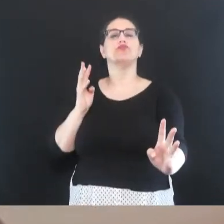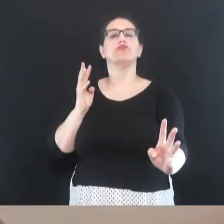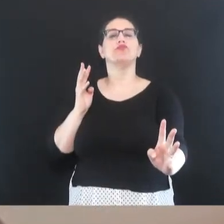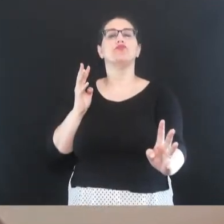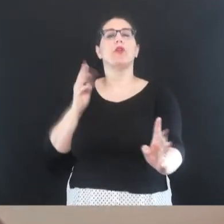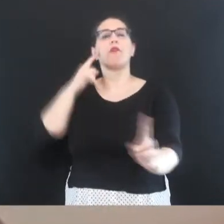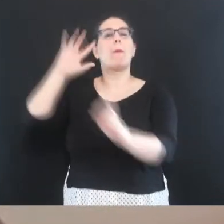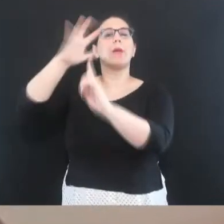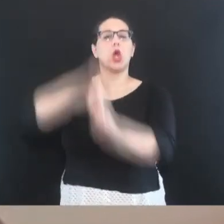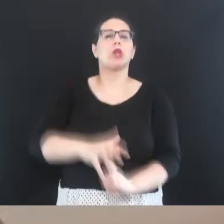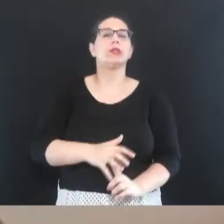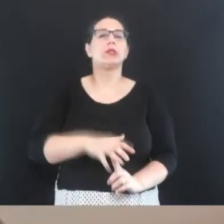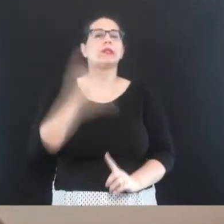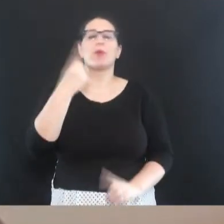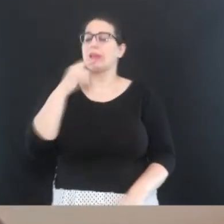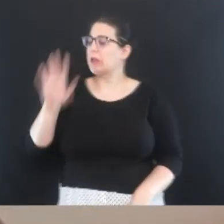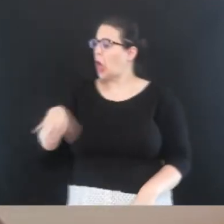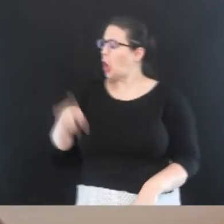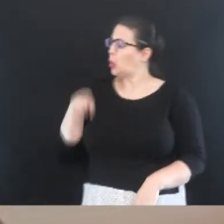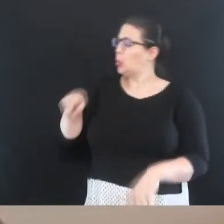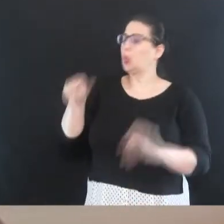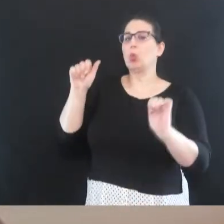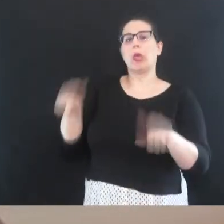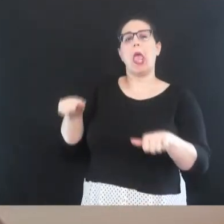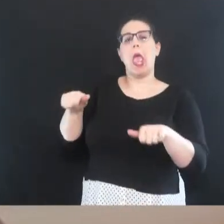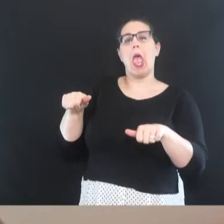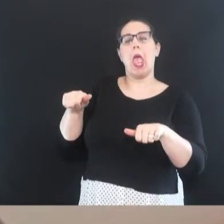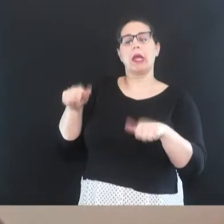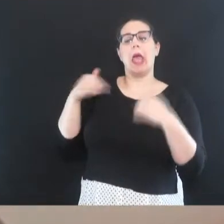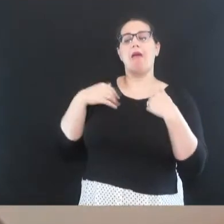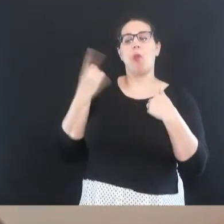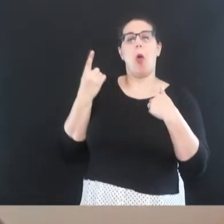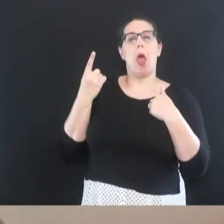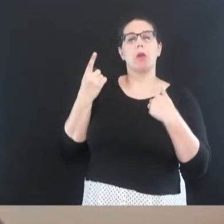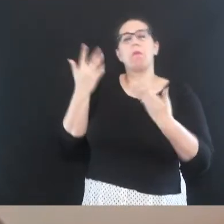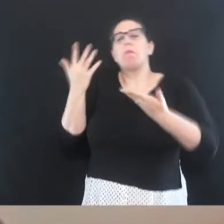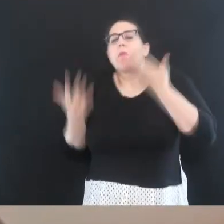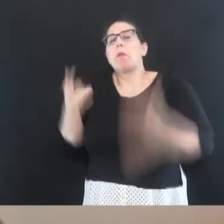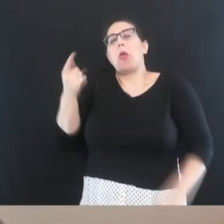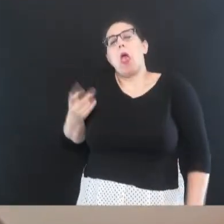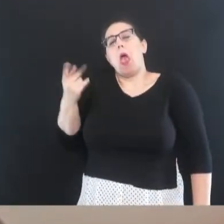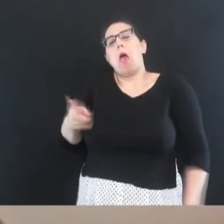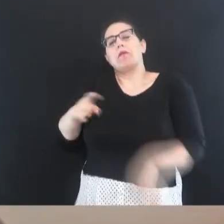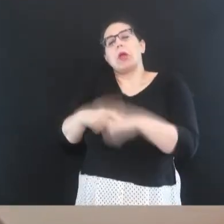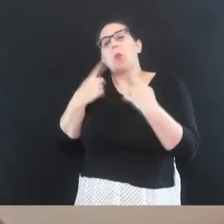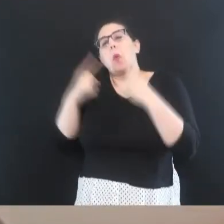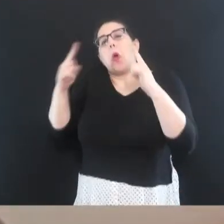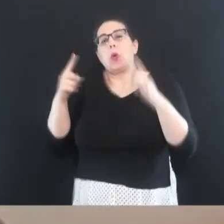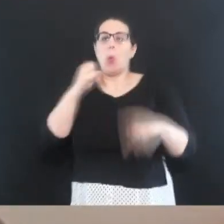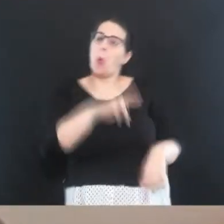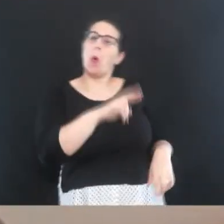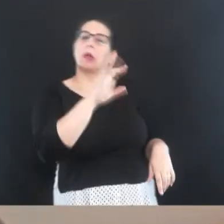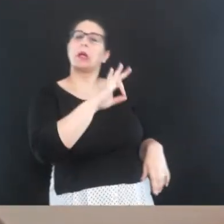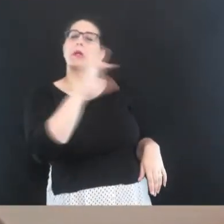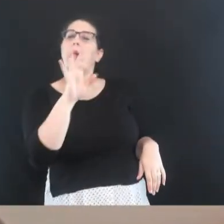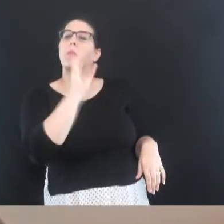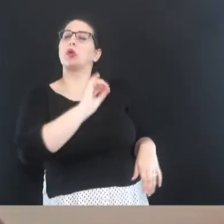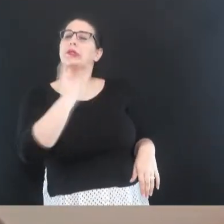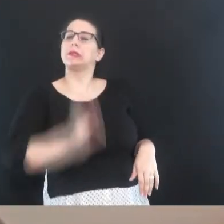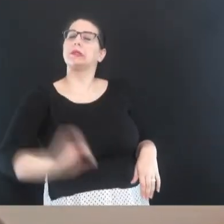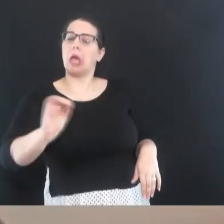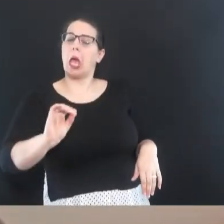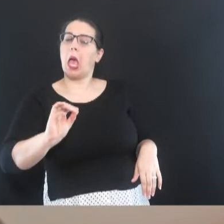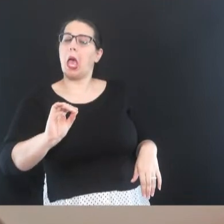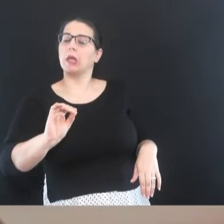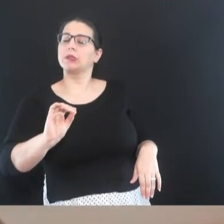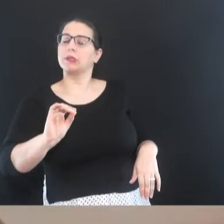that may work 50% of the time, or you can have the one that works 99% of